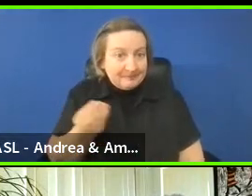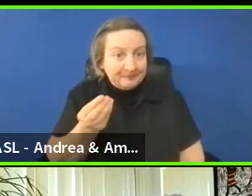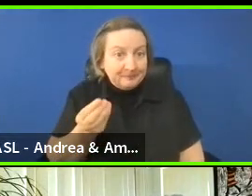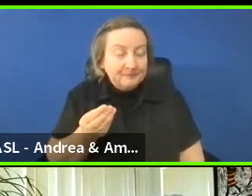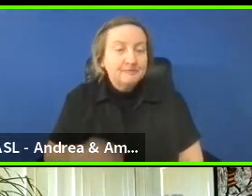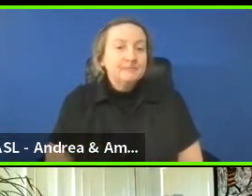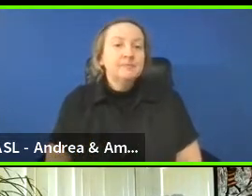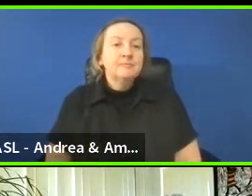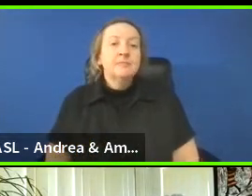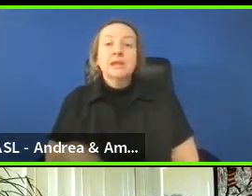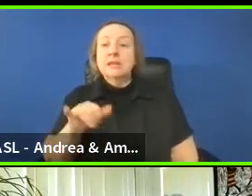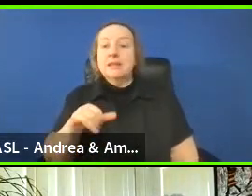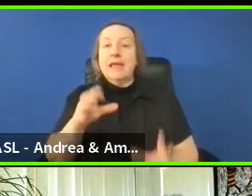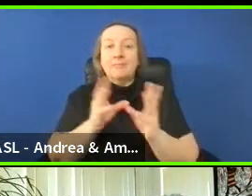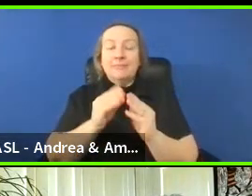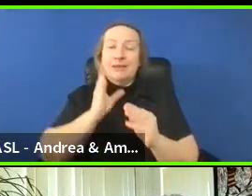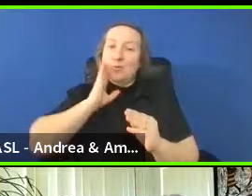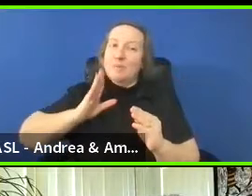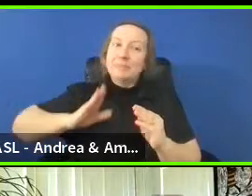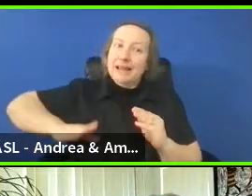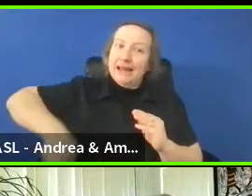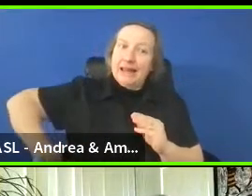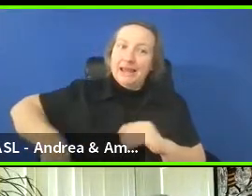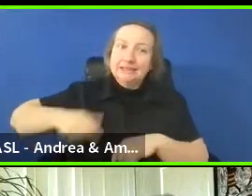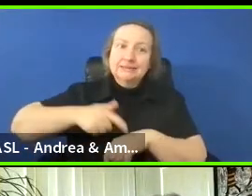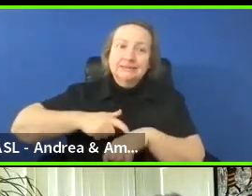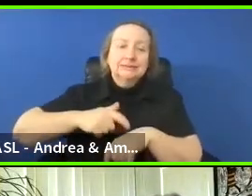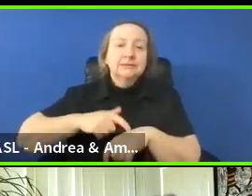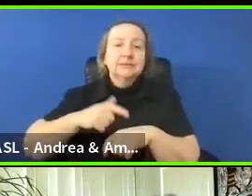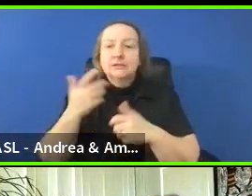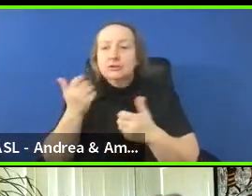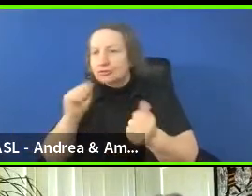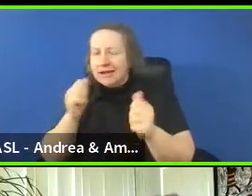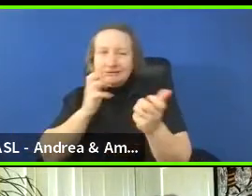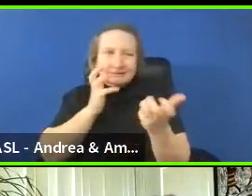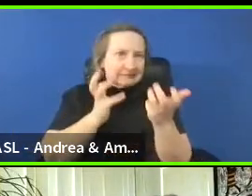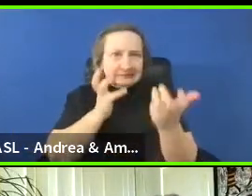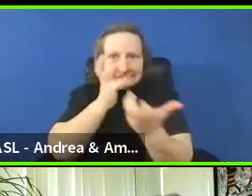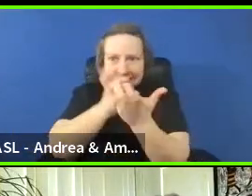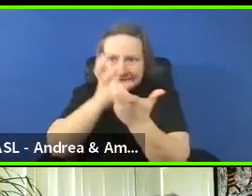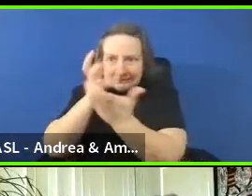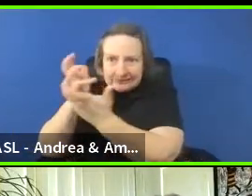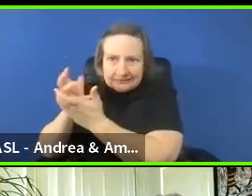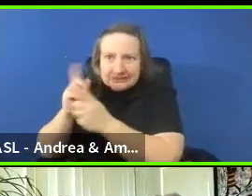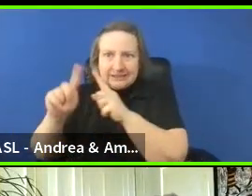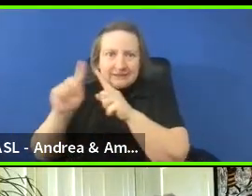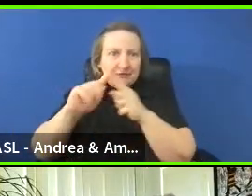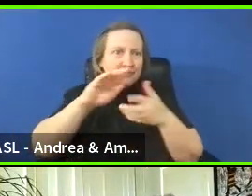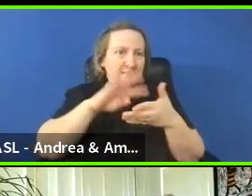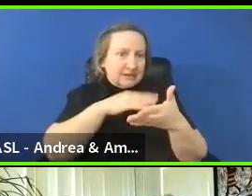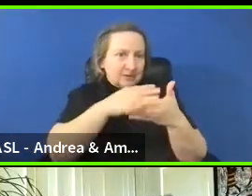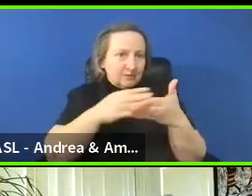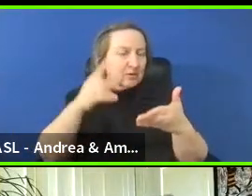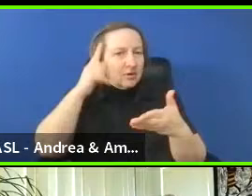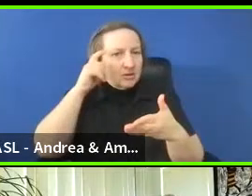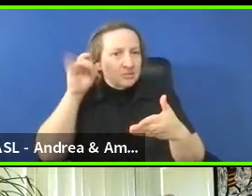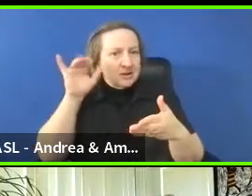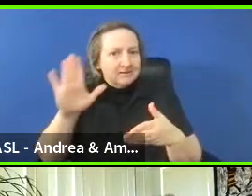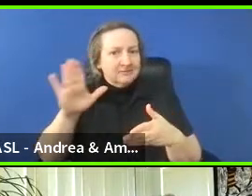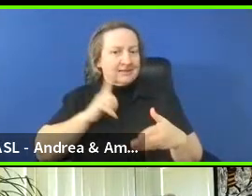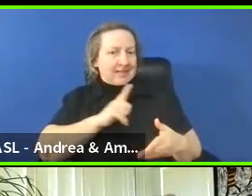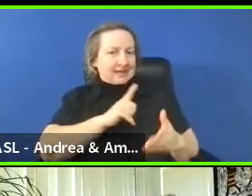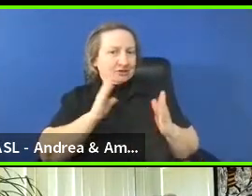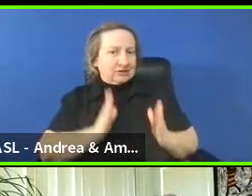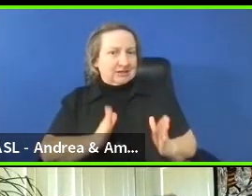be a late meeting to accommodate some of the schedules as session is starting in both